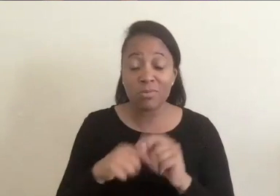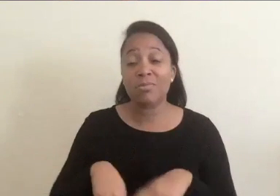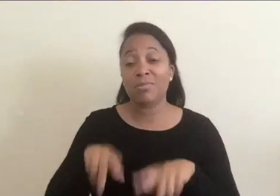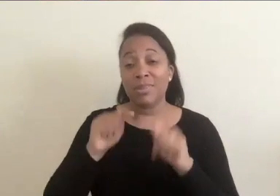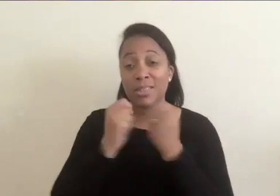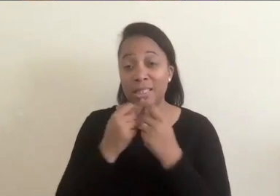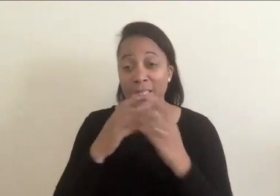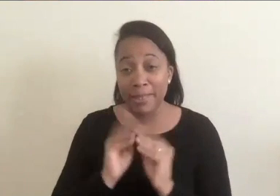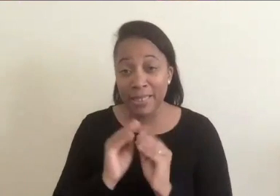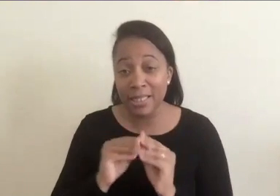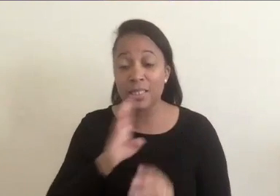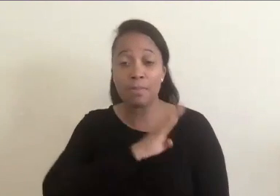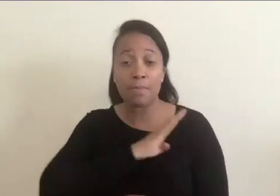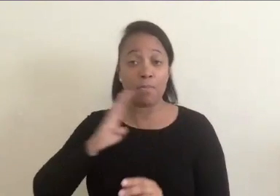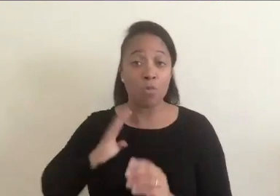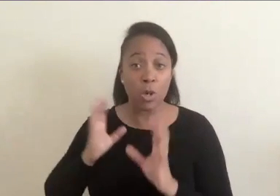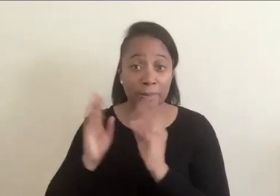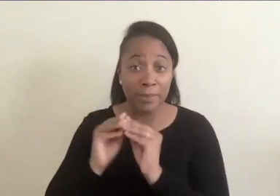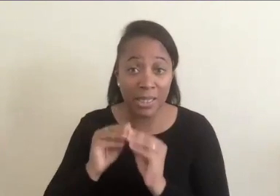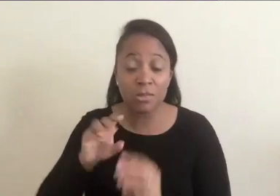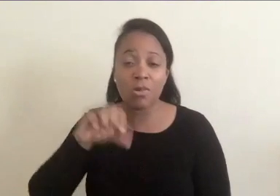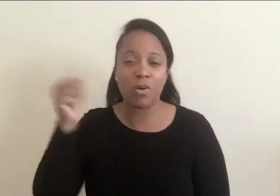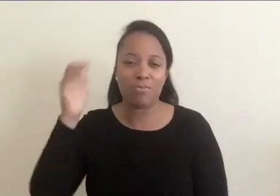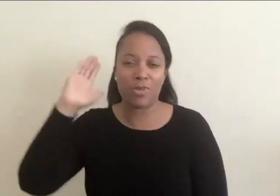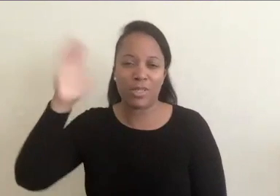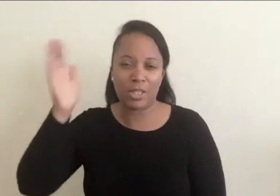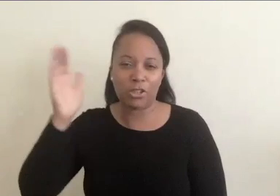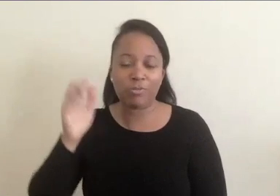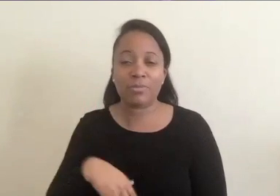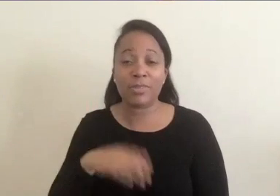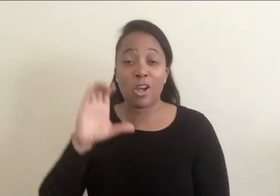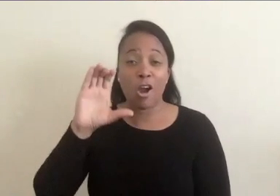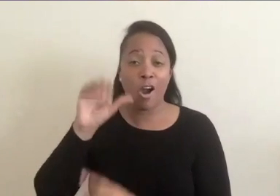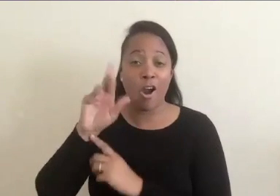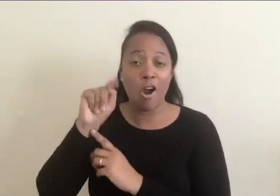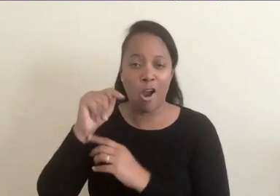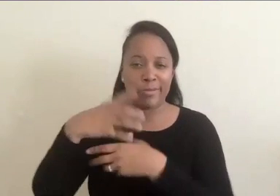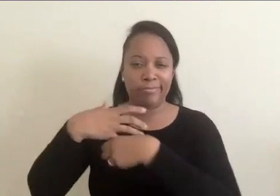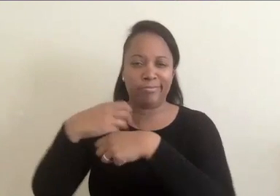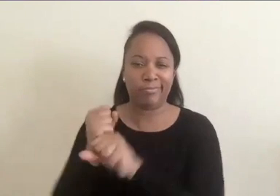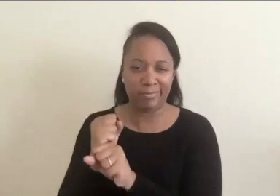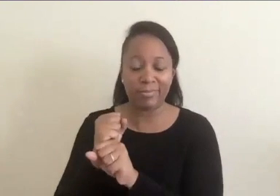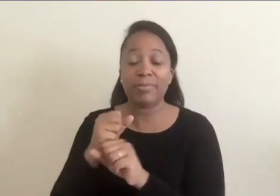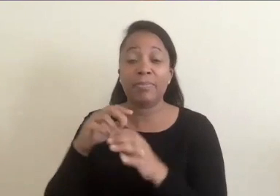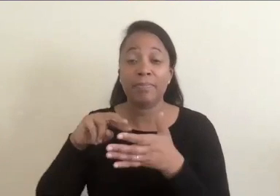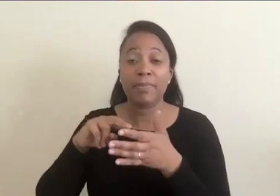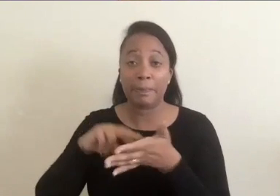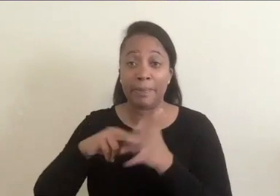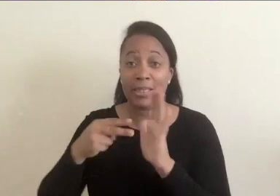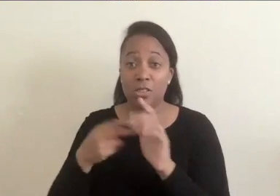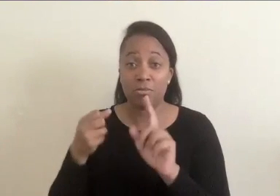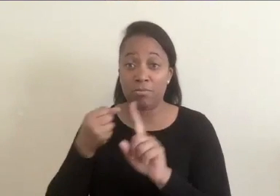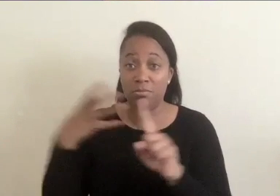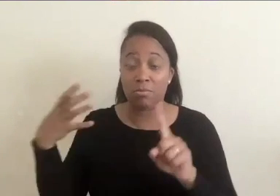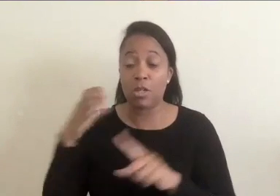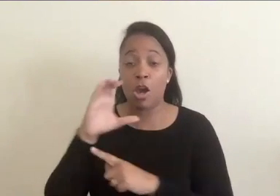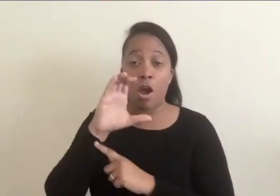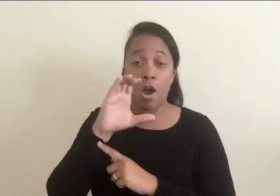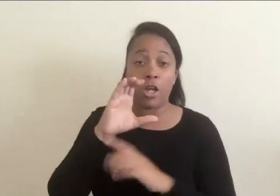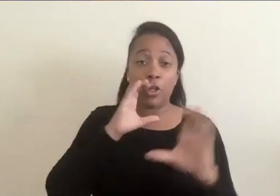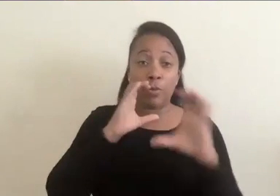team meetings or board meetings and presentations. CART is an acronym and it stands for Communication